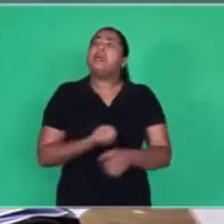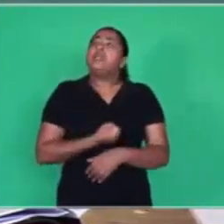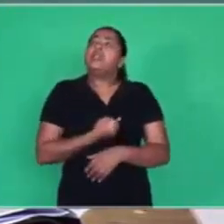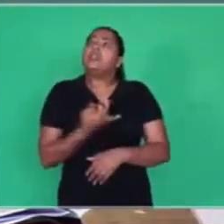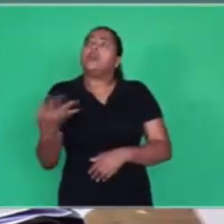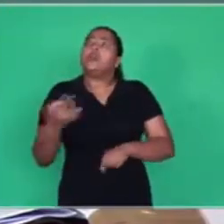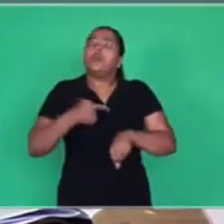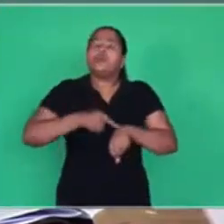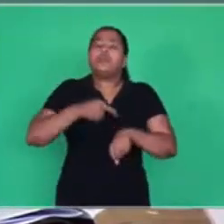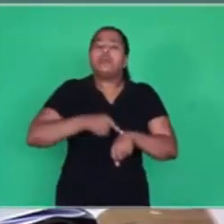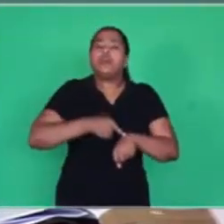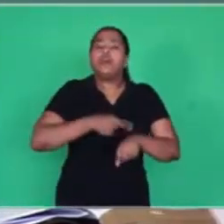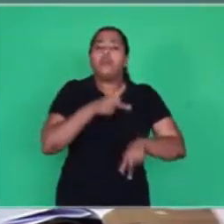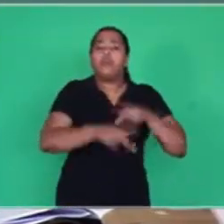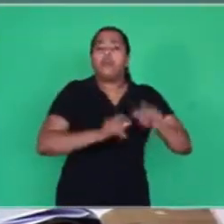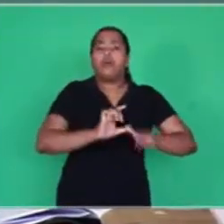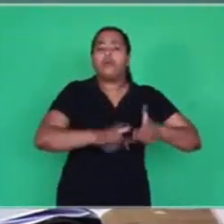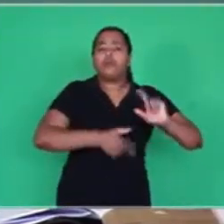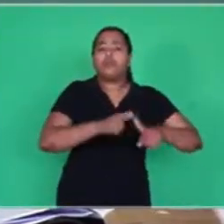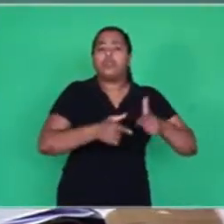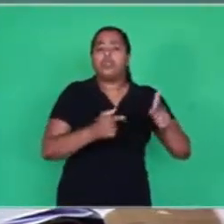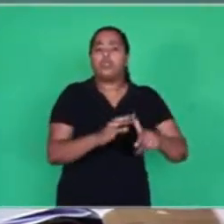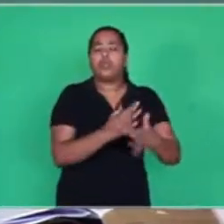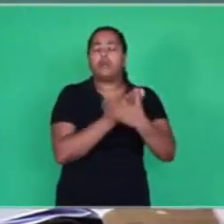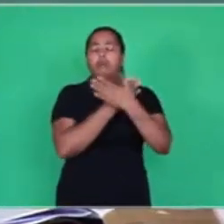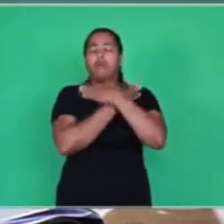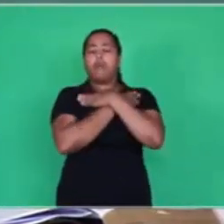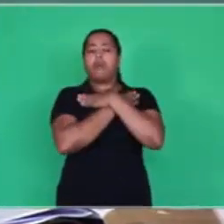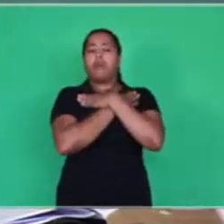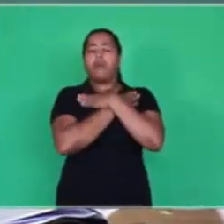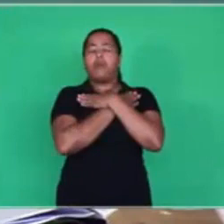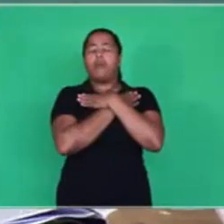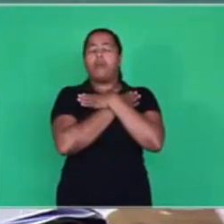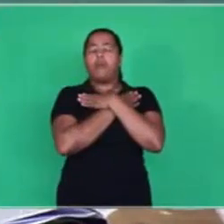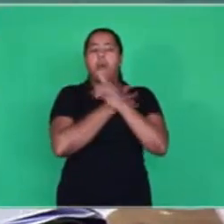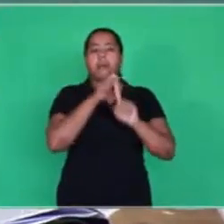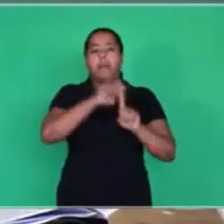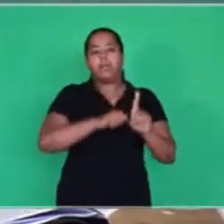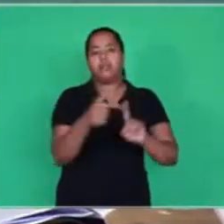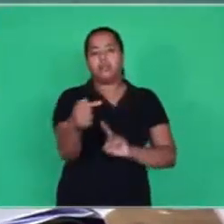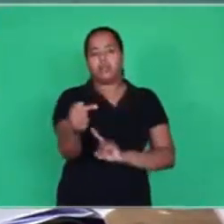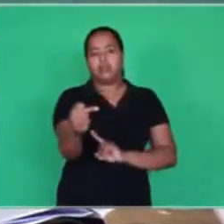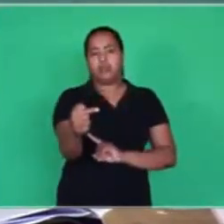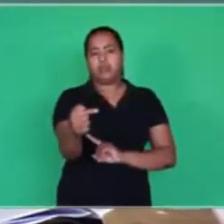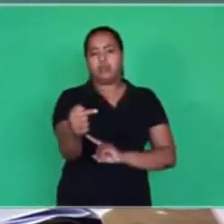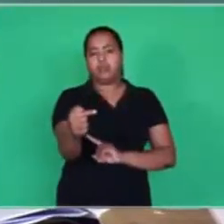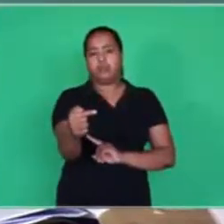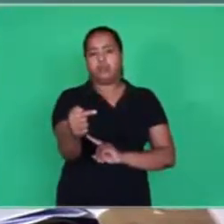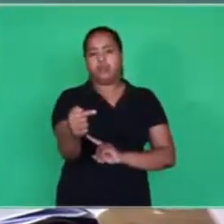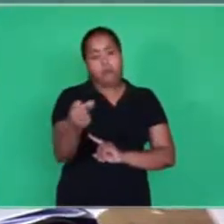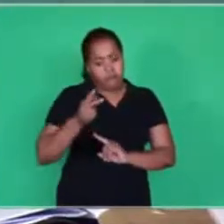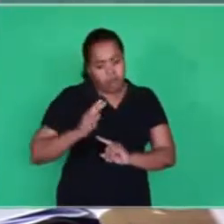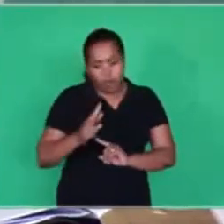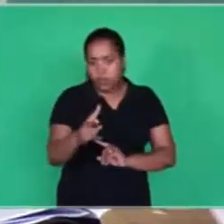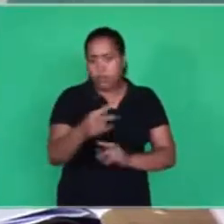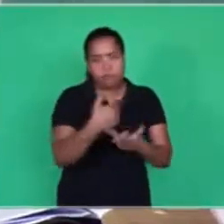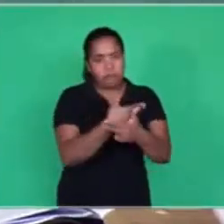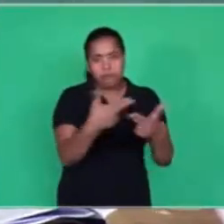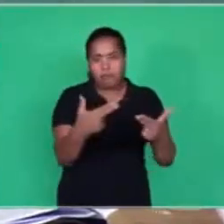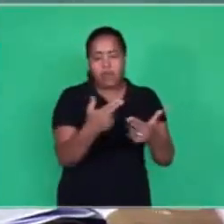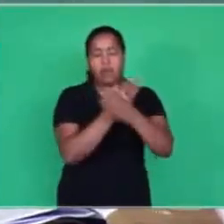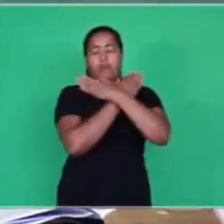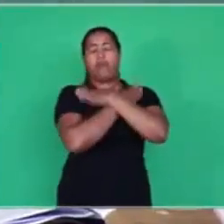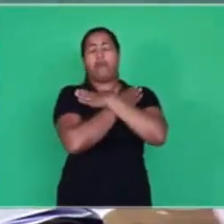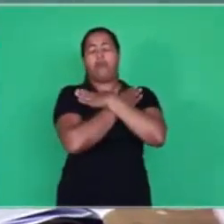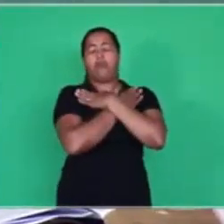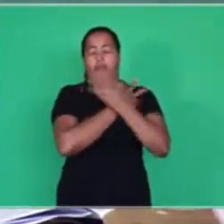The flesh is not worthy of salvaging. In the text of Zechariah, we see that the world